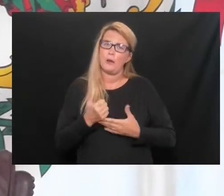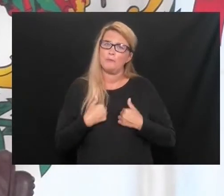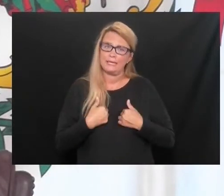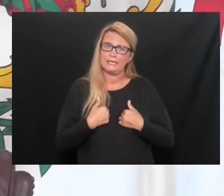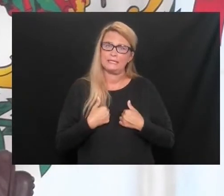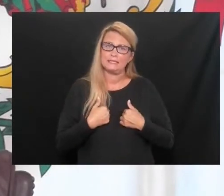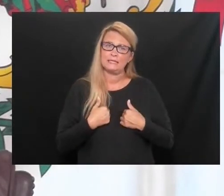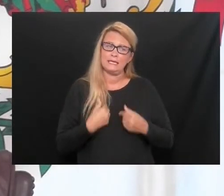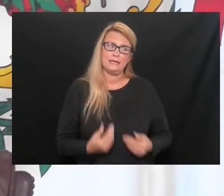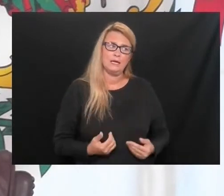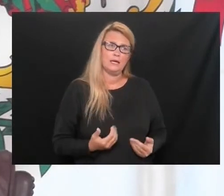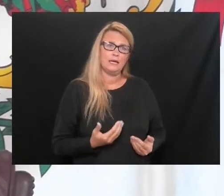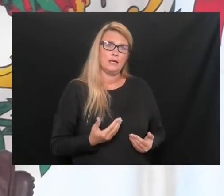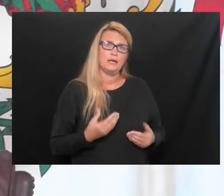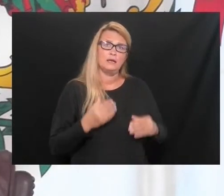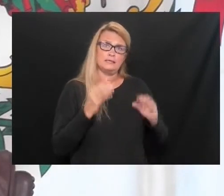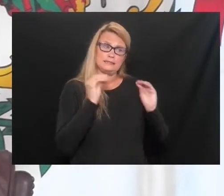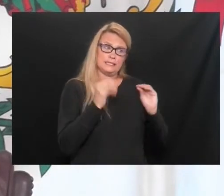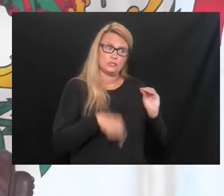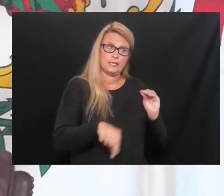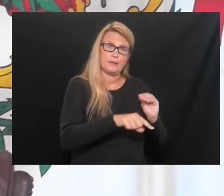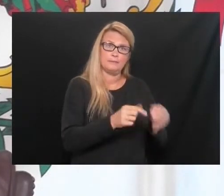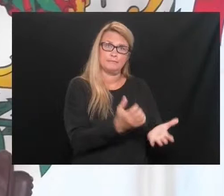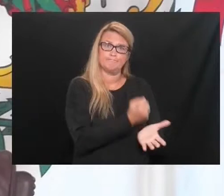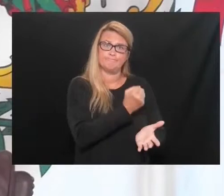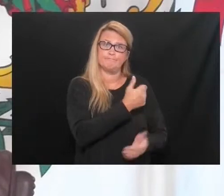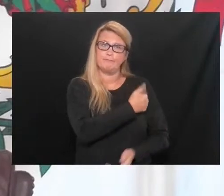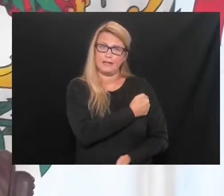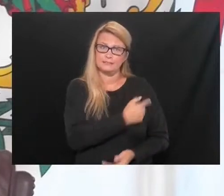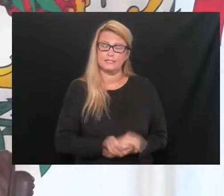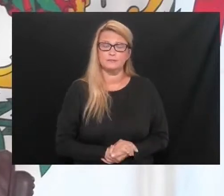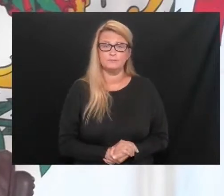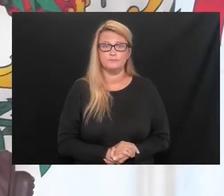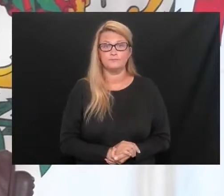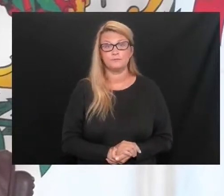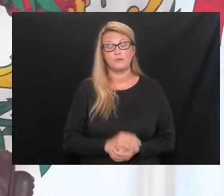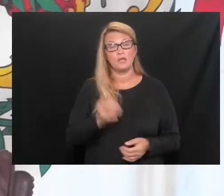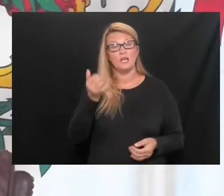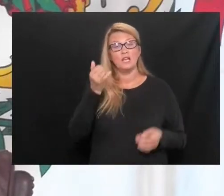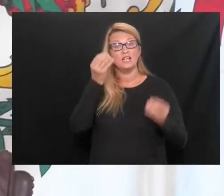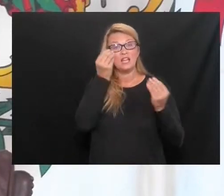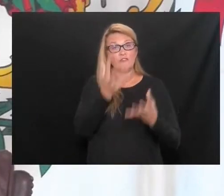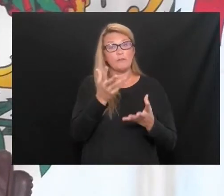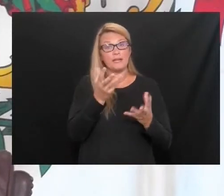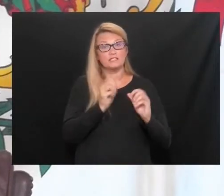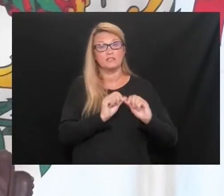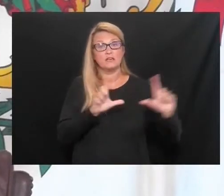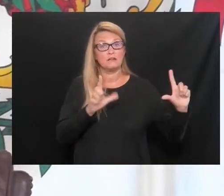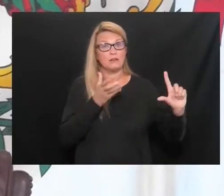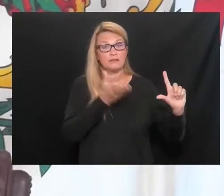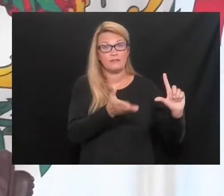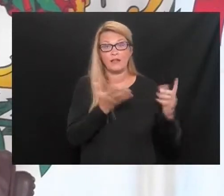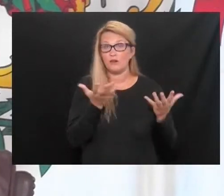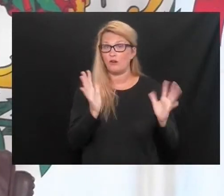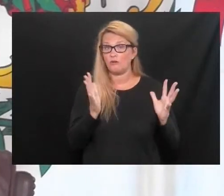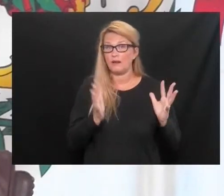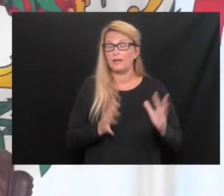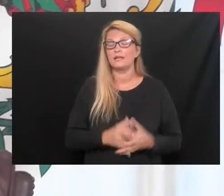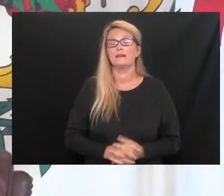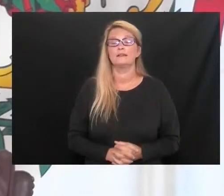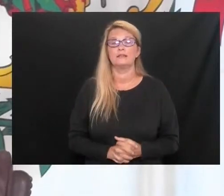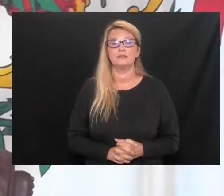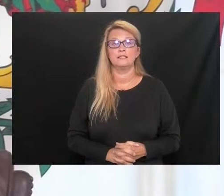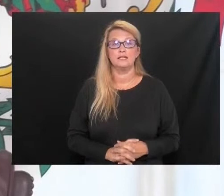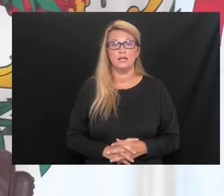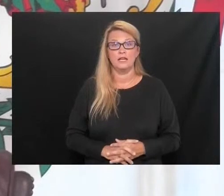because we need to get them vaccinated. All the vaccine info line stuff is up there and everything. As far as